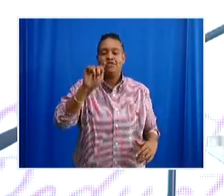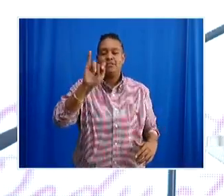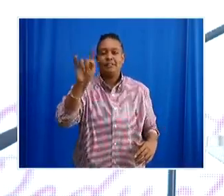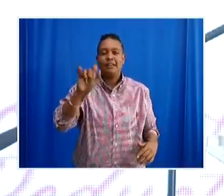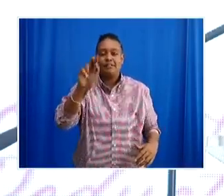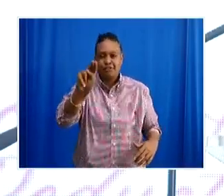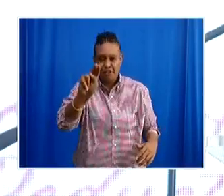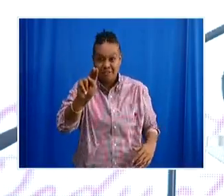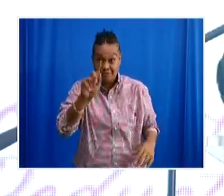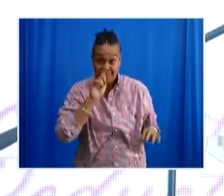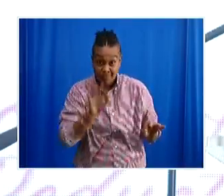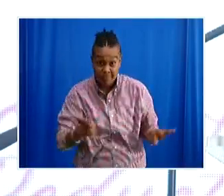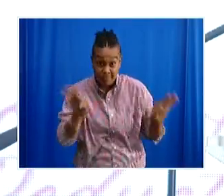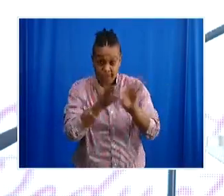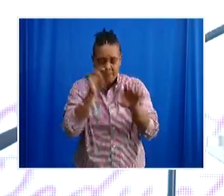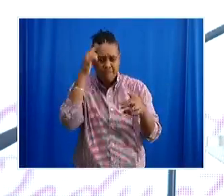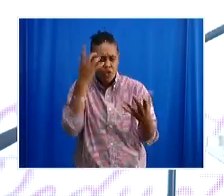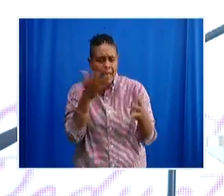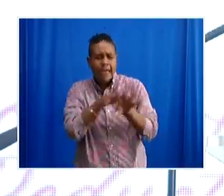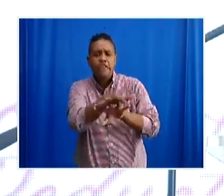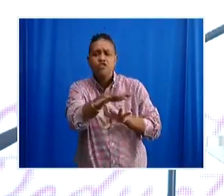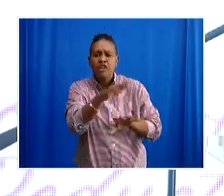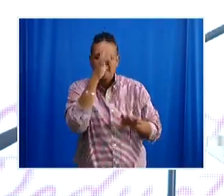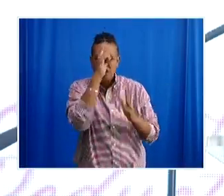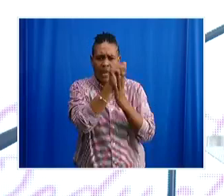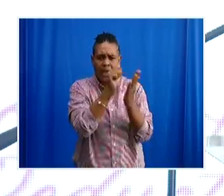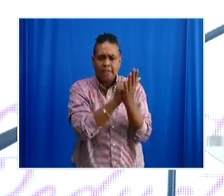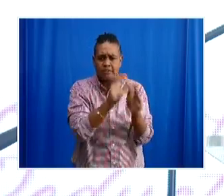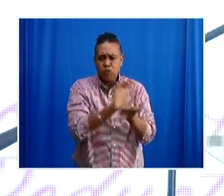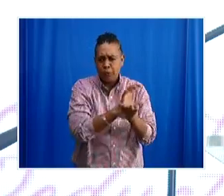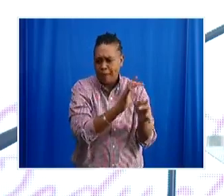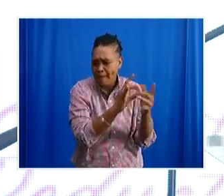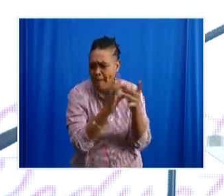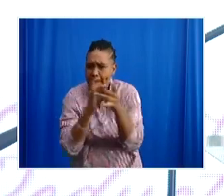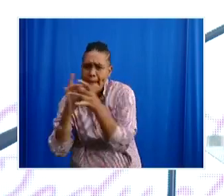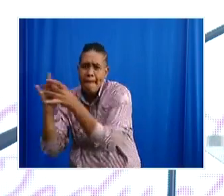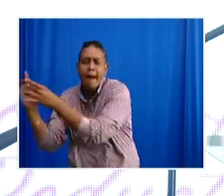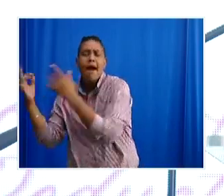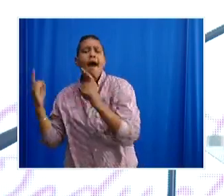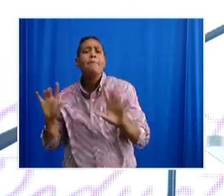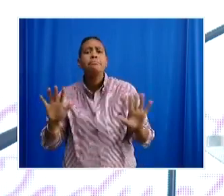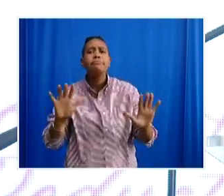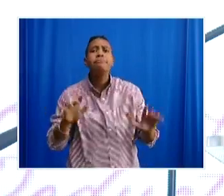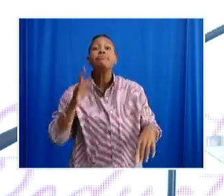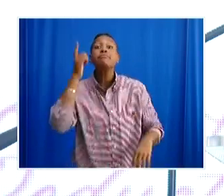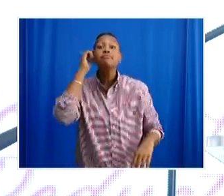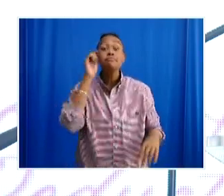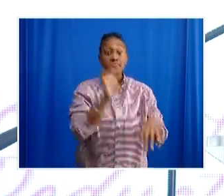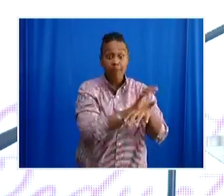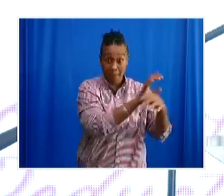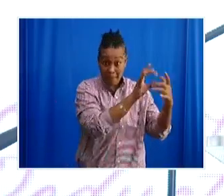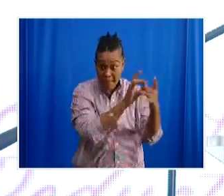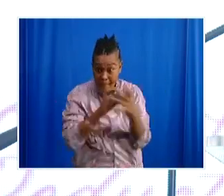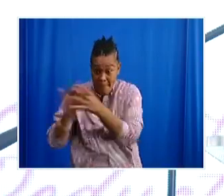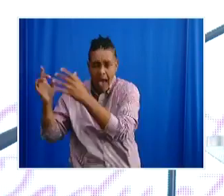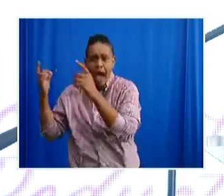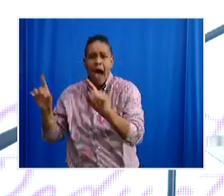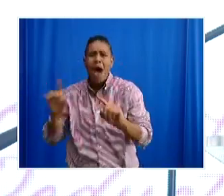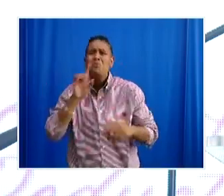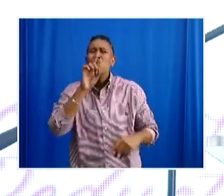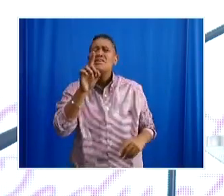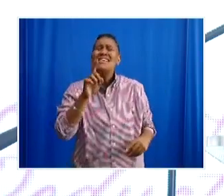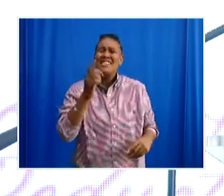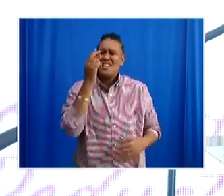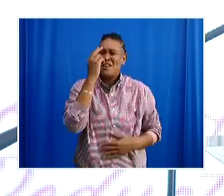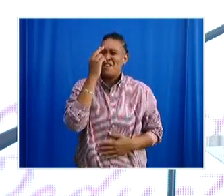important in terms of the integration of the agencies. And because digitization is a very